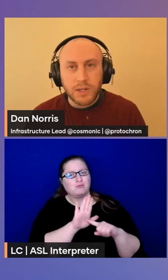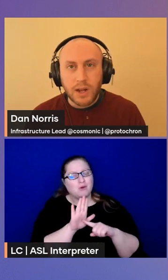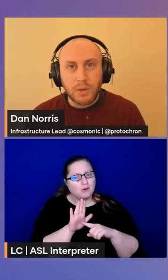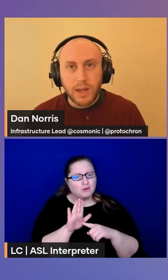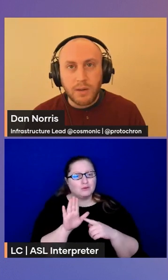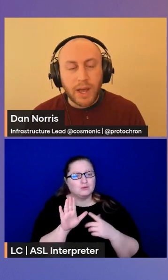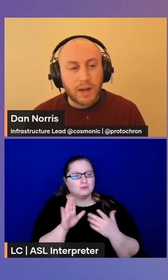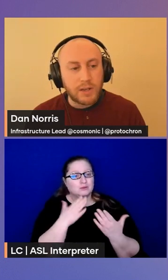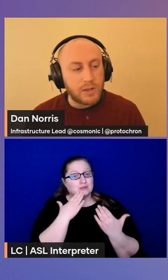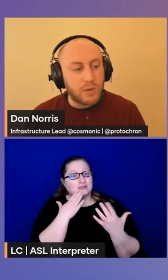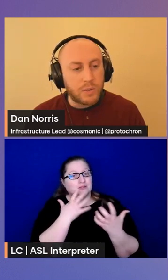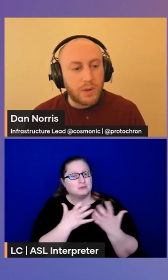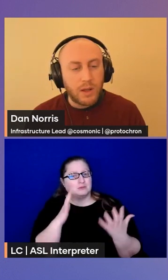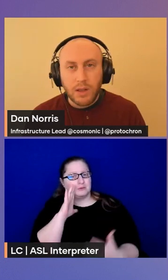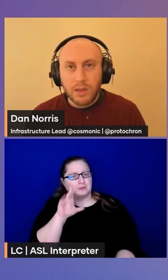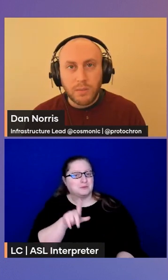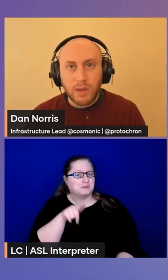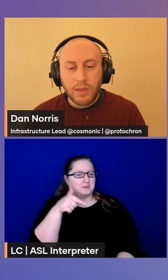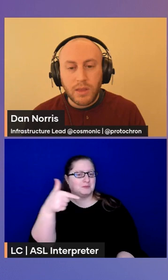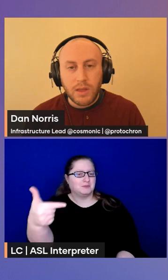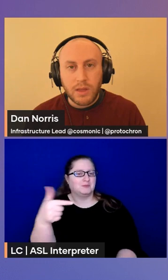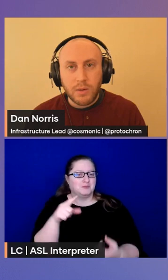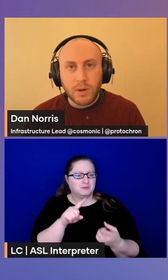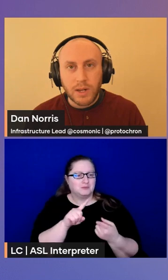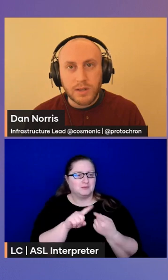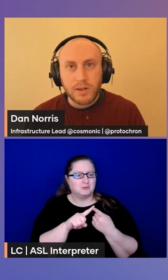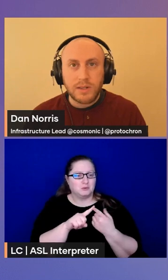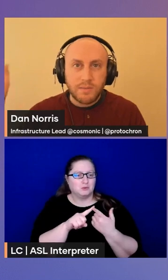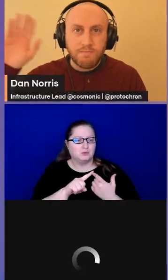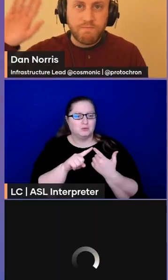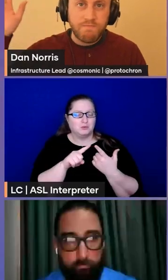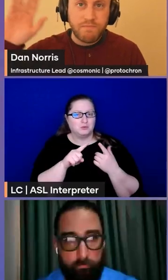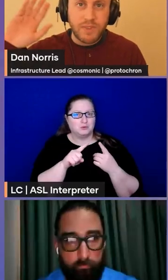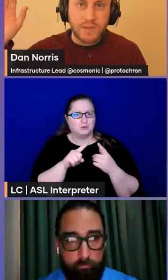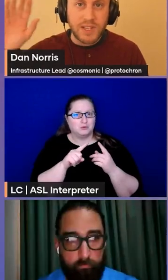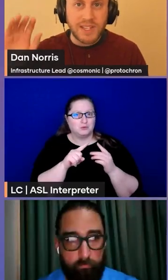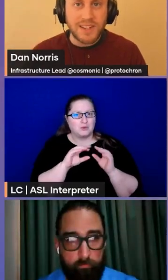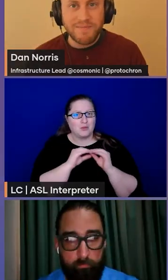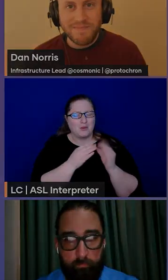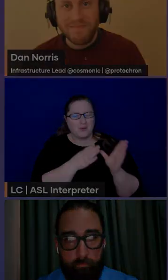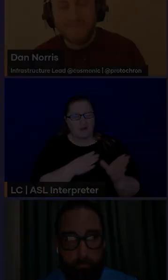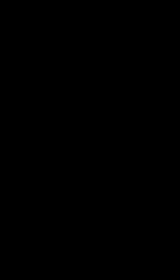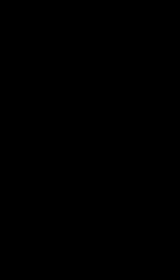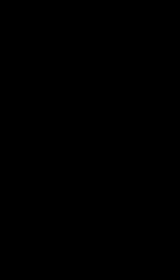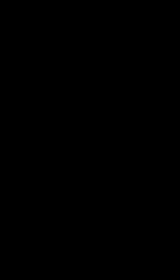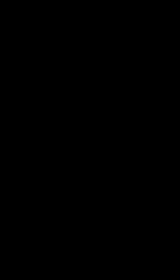much, and I will hand it back to the organizers. Thanks for listening.